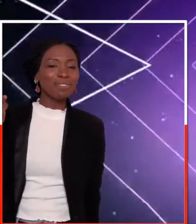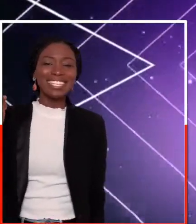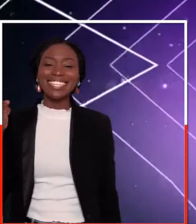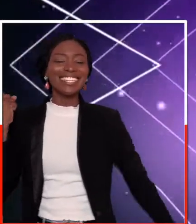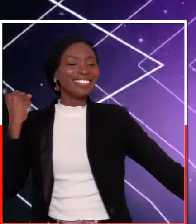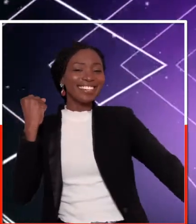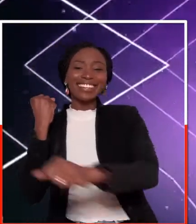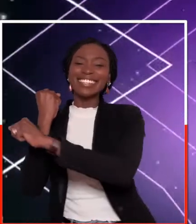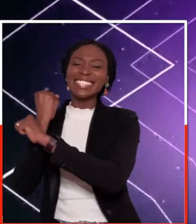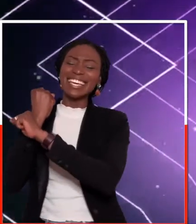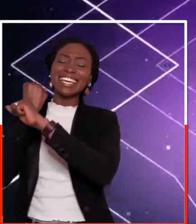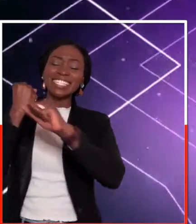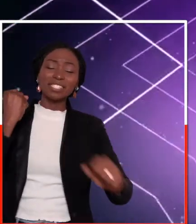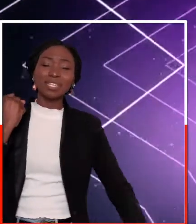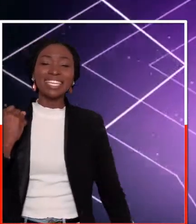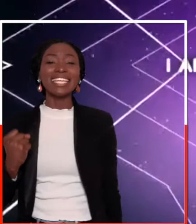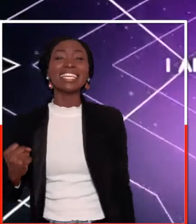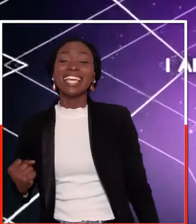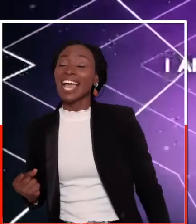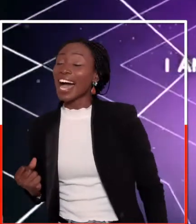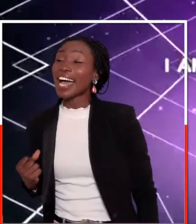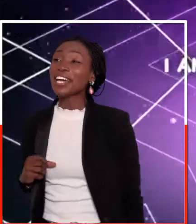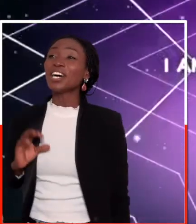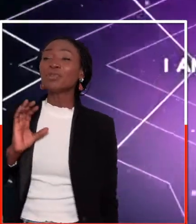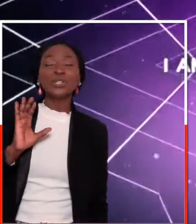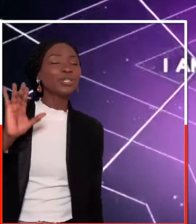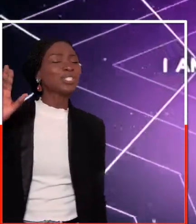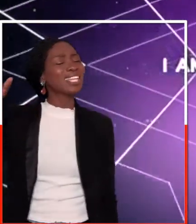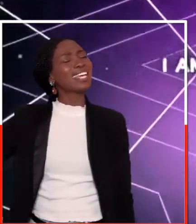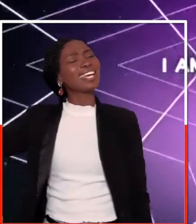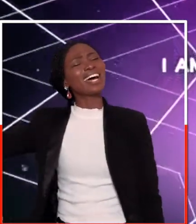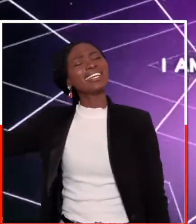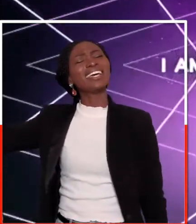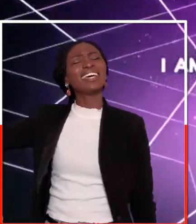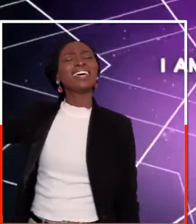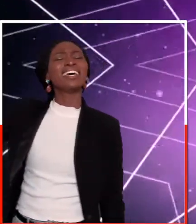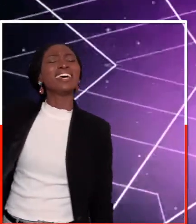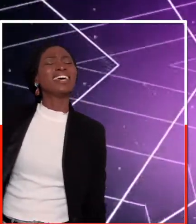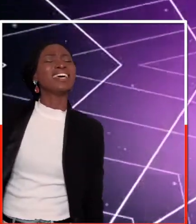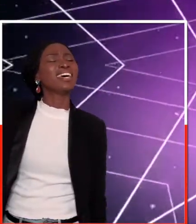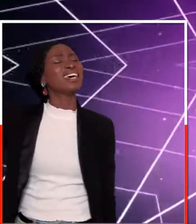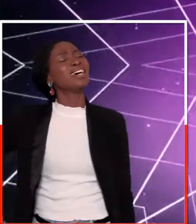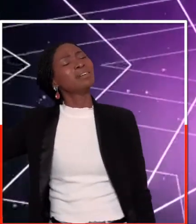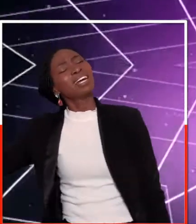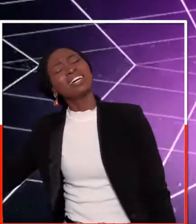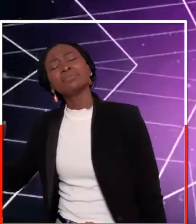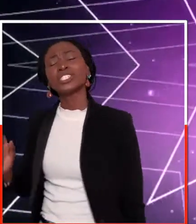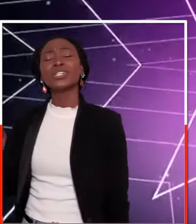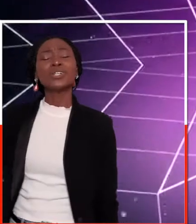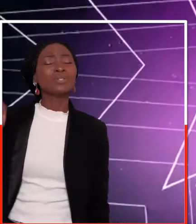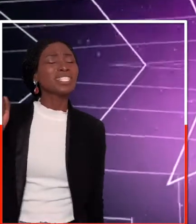me, not against me. I am who you say I am. I